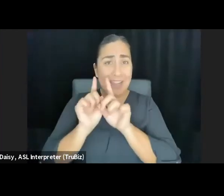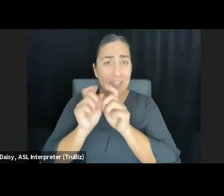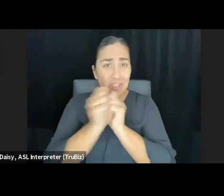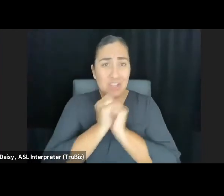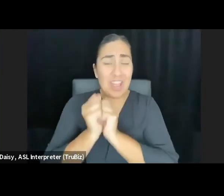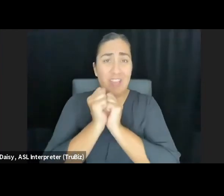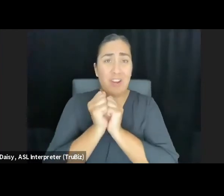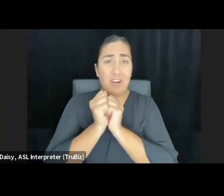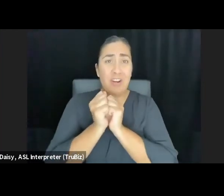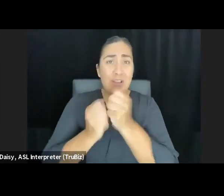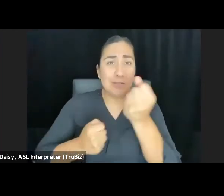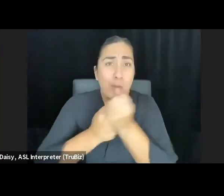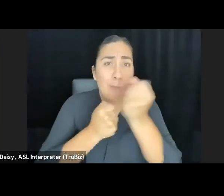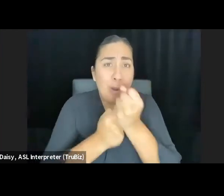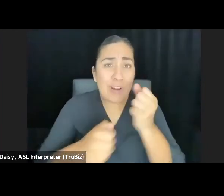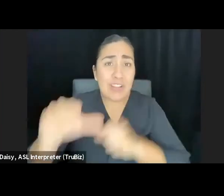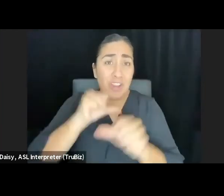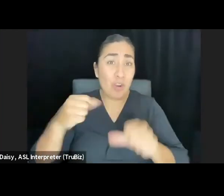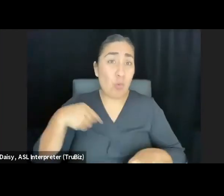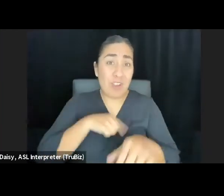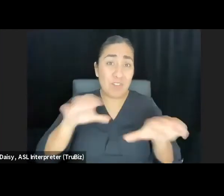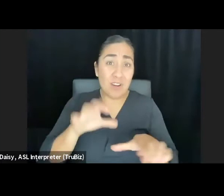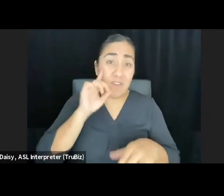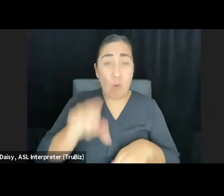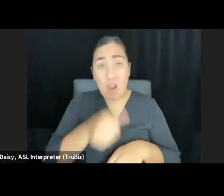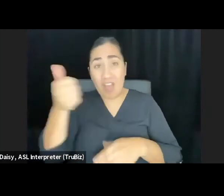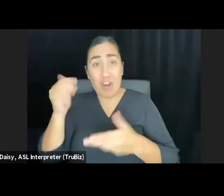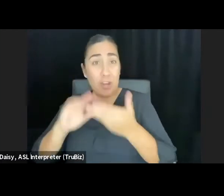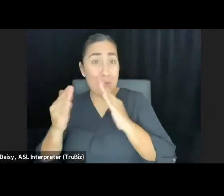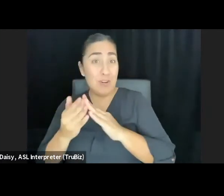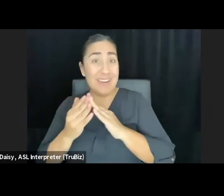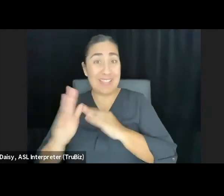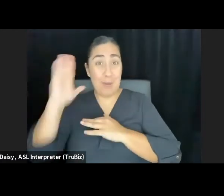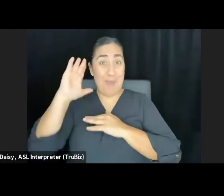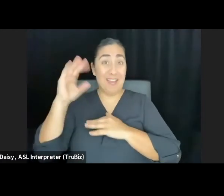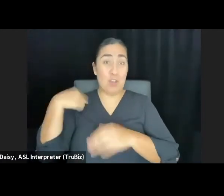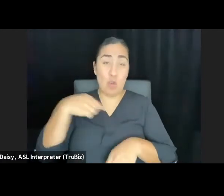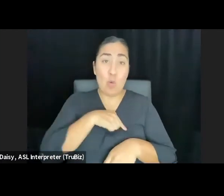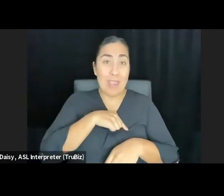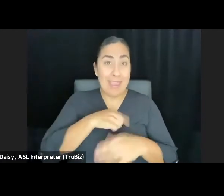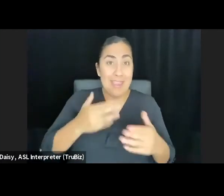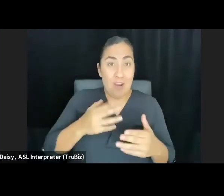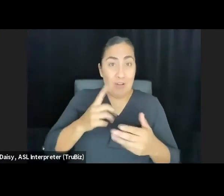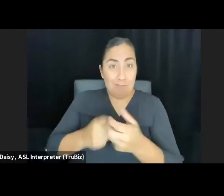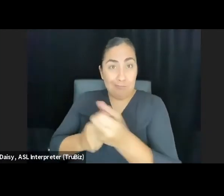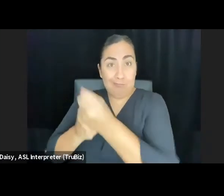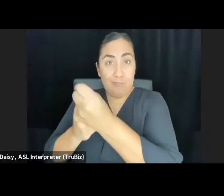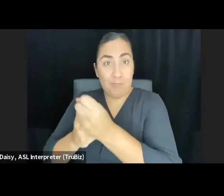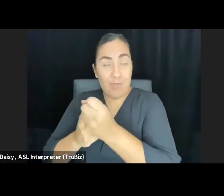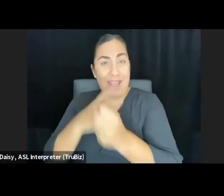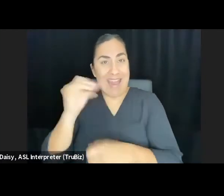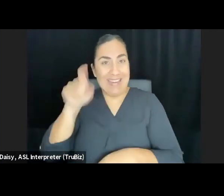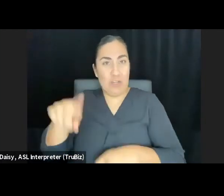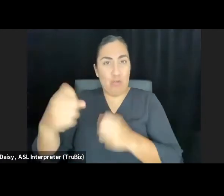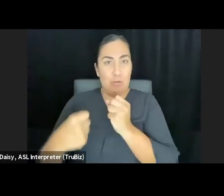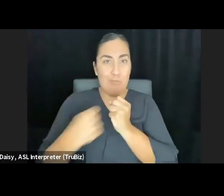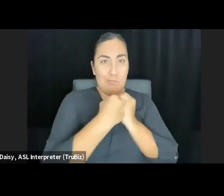We stand for you. We need you to stand for us as well. And I'm just really grappling with what is this